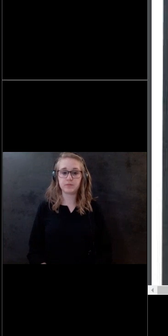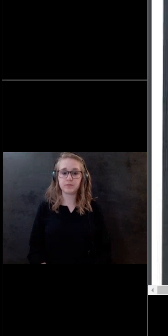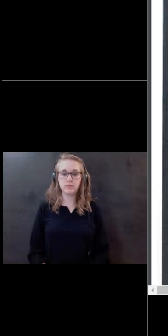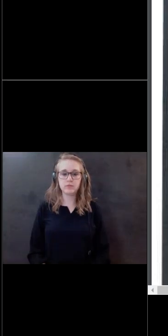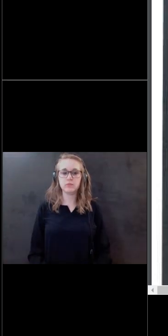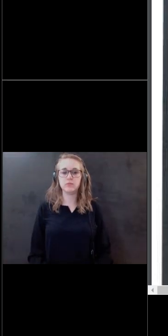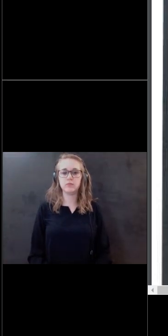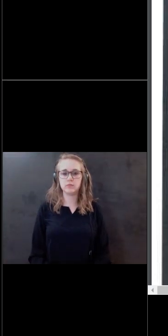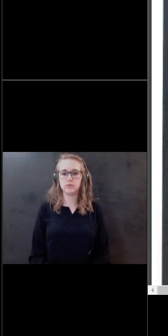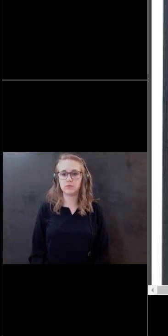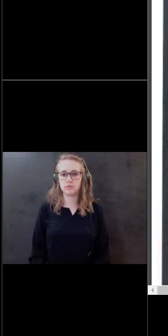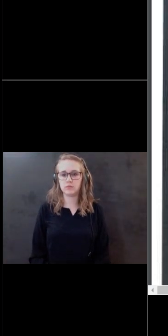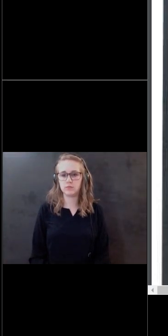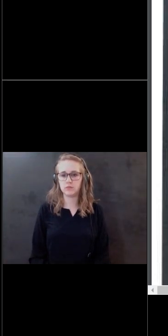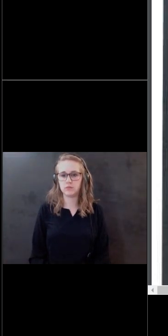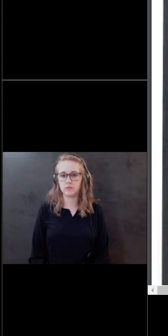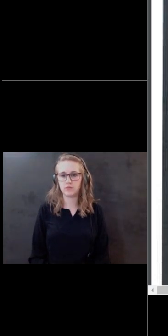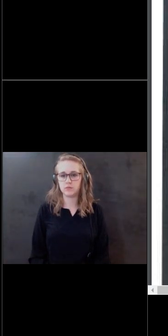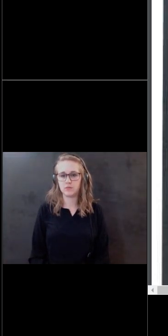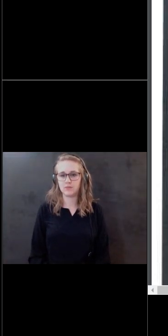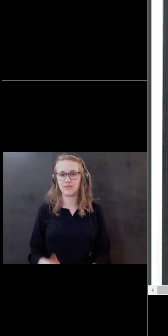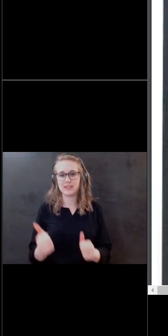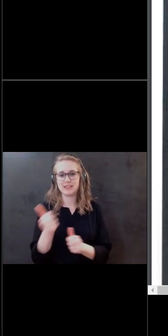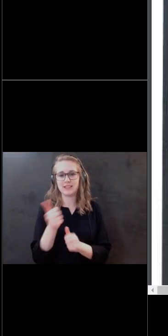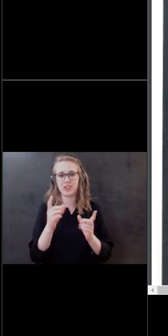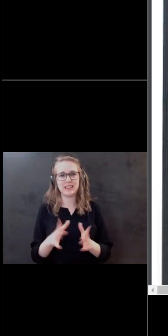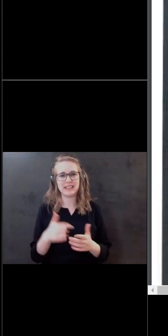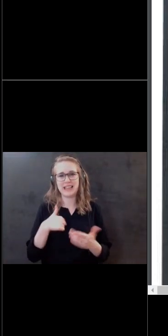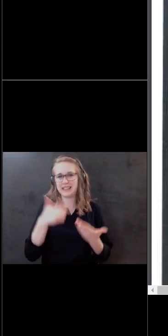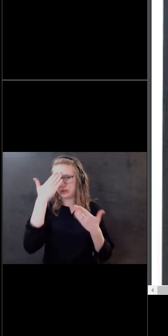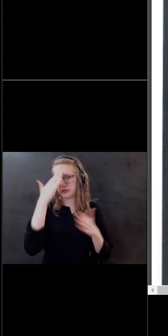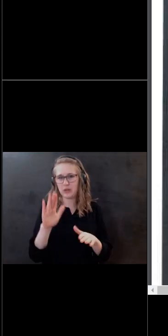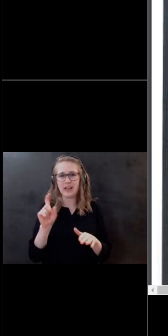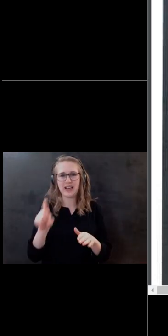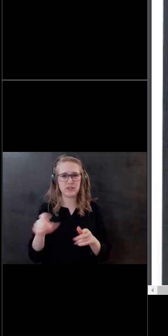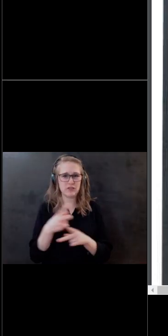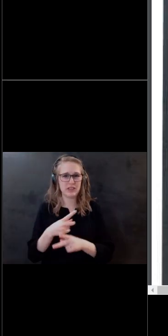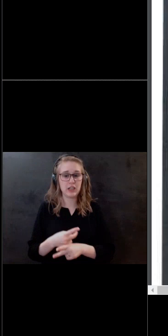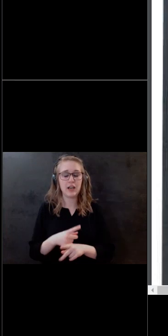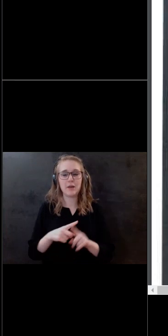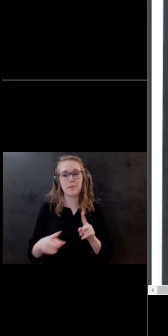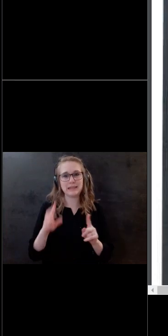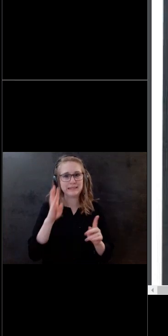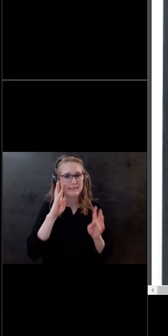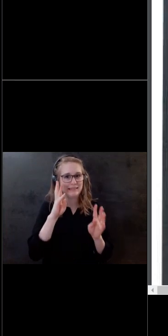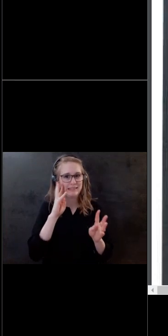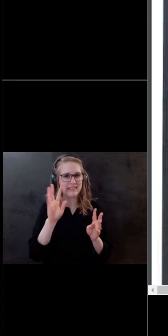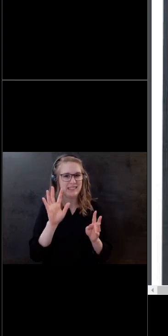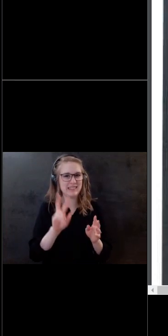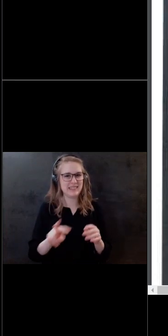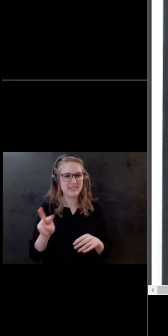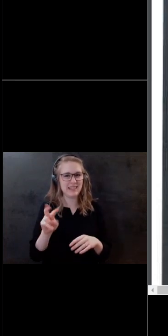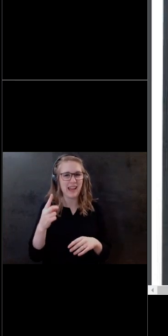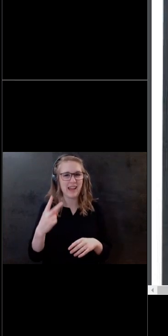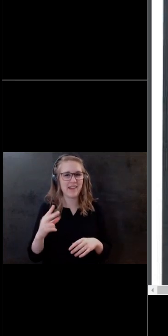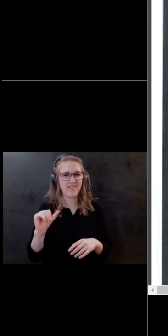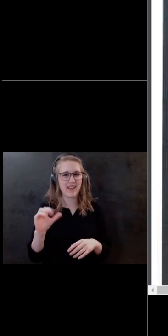Do you happen to know? I don't know without laying it out, but theoretically, if you're looking at half an